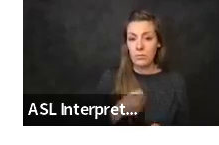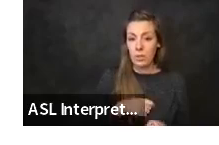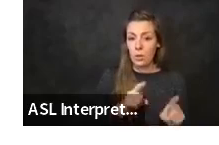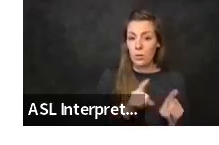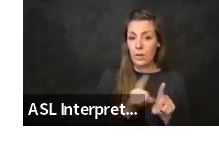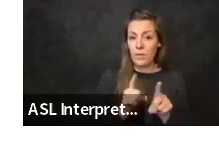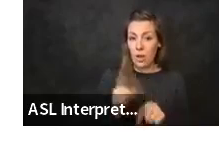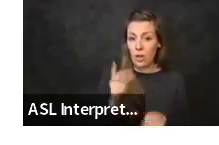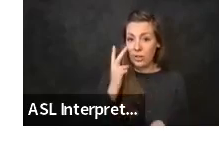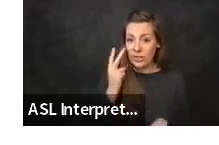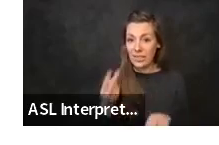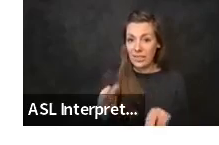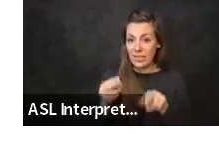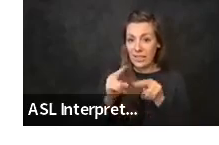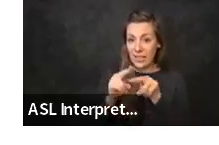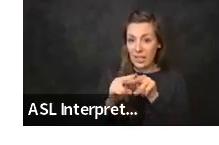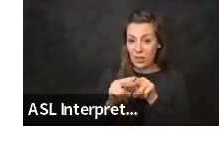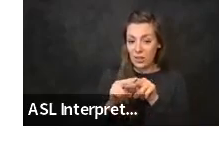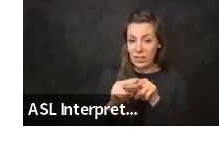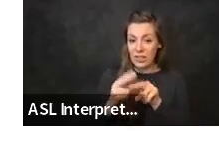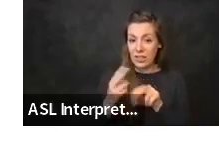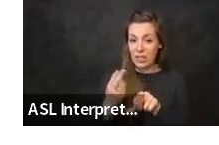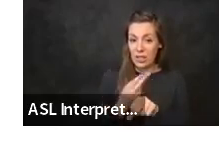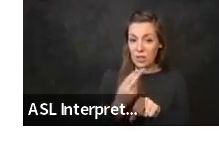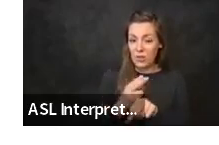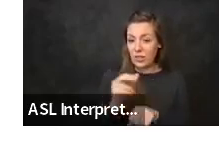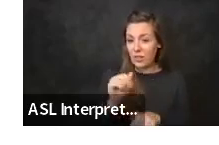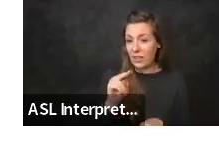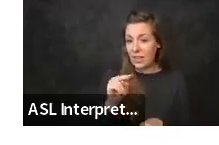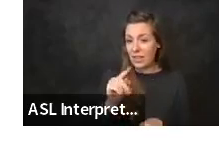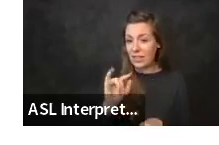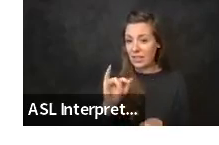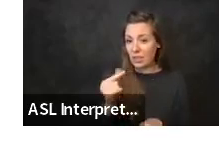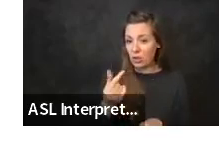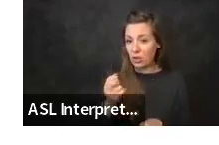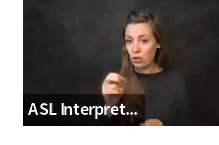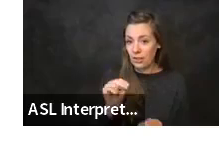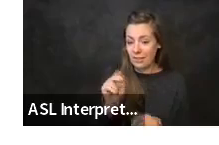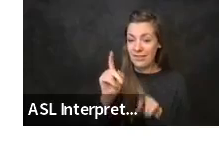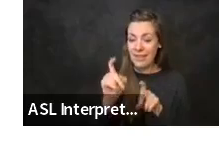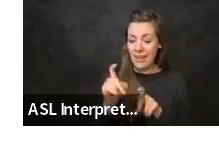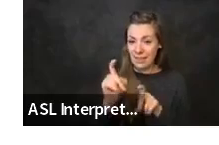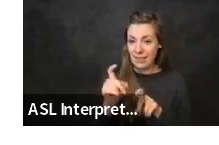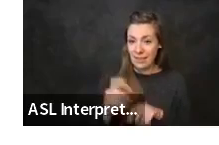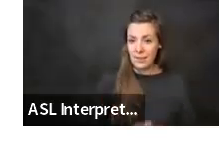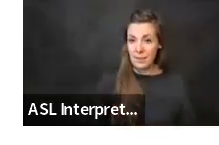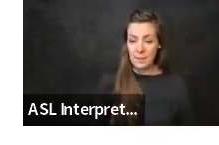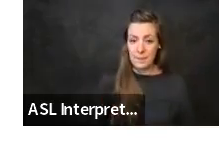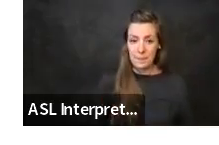seen increases in the use of antigen tests as well.